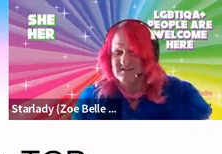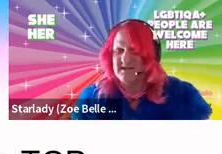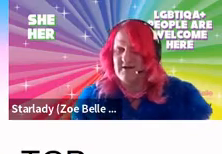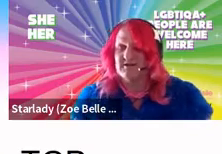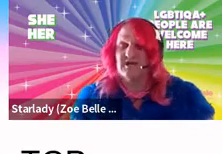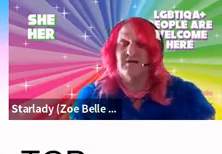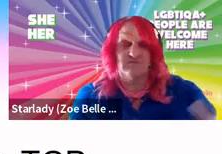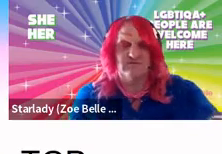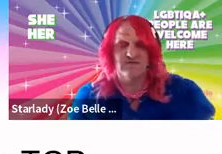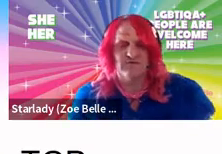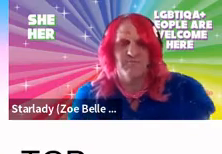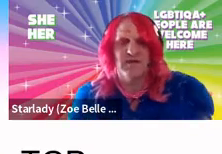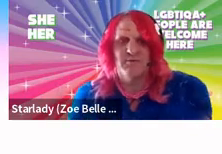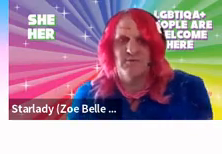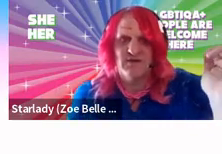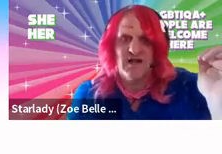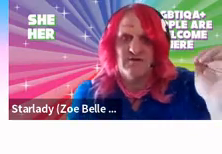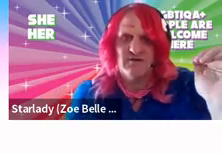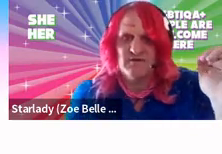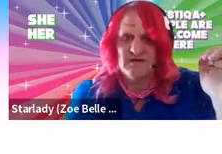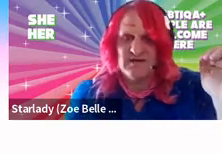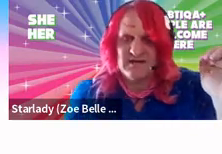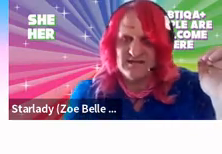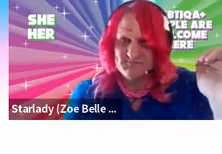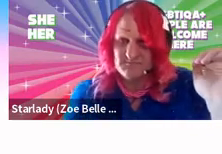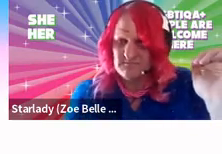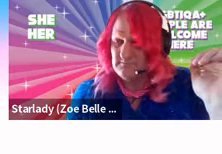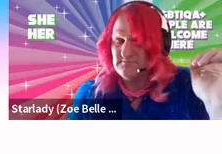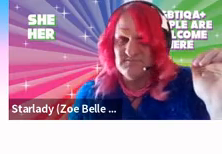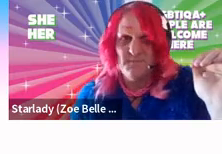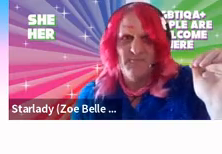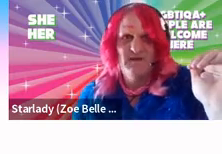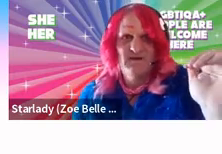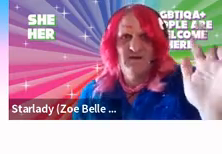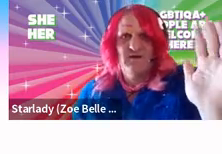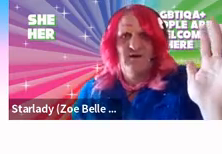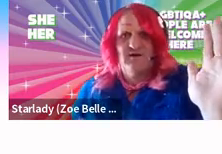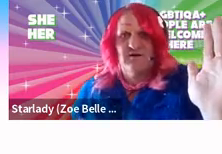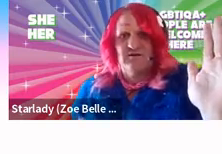gender norms and stereotypes on different people within our community.